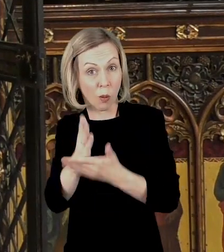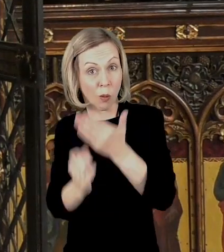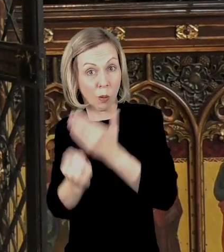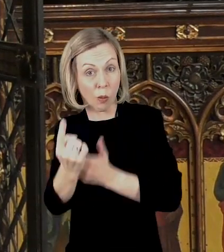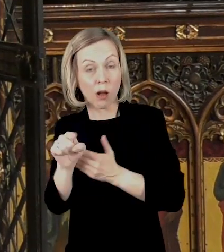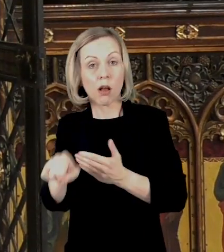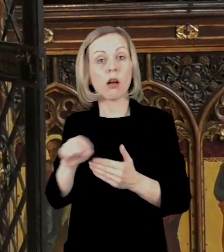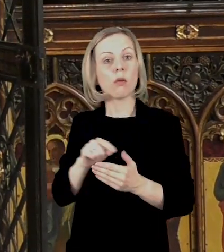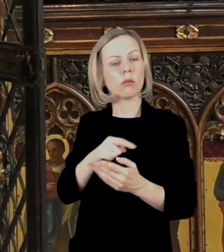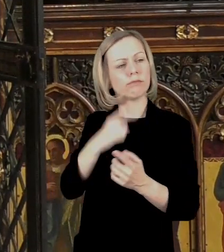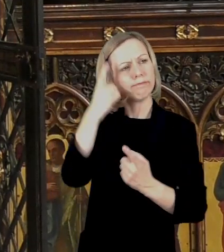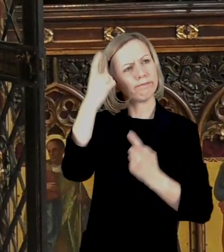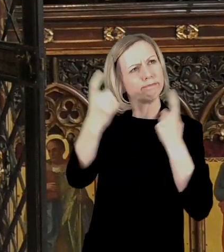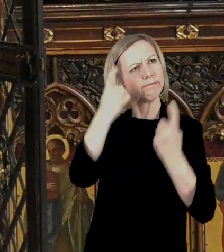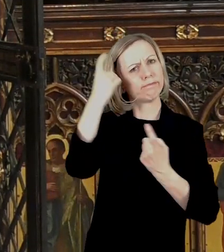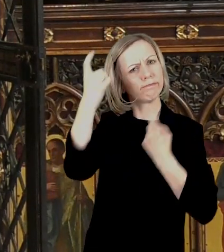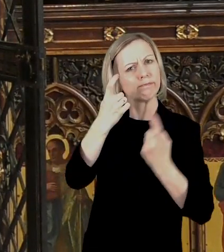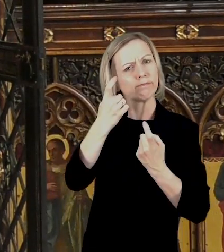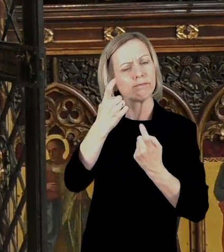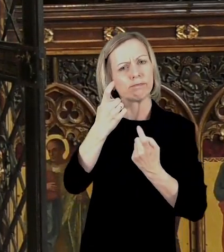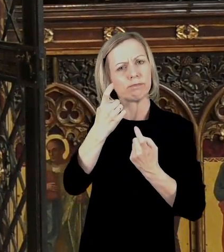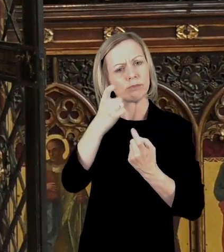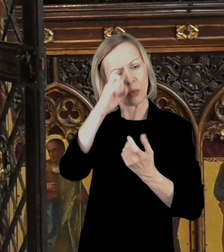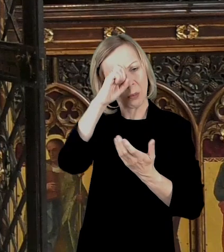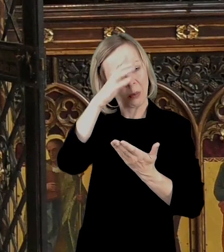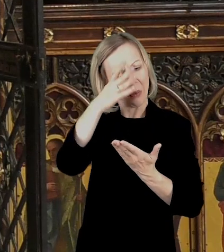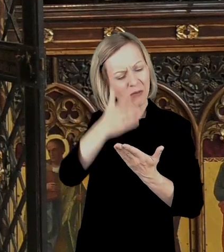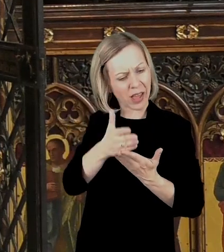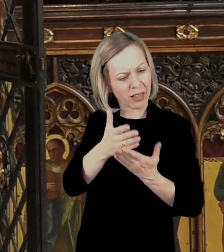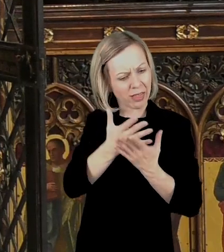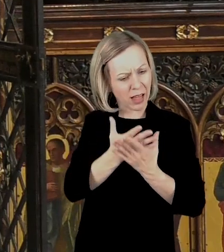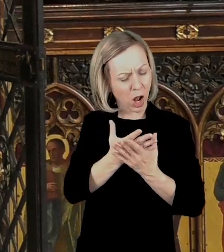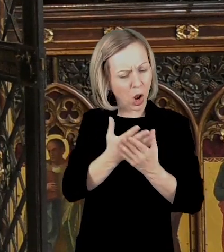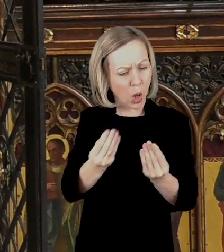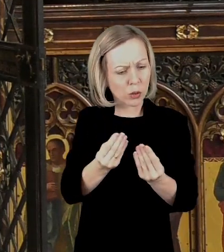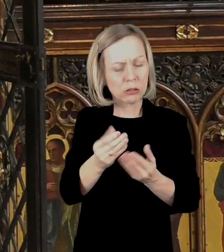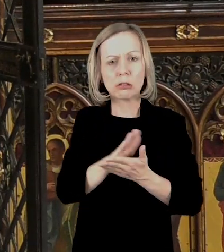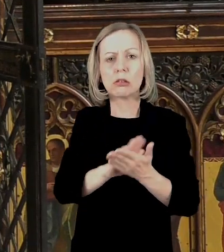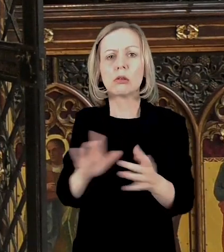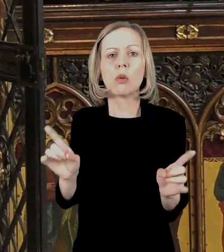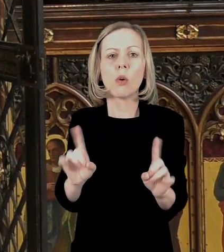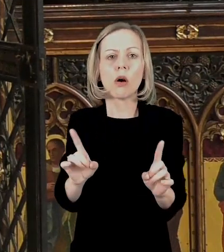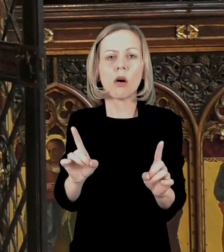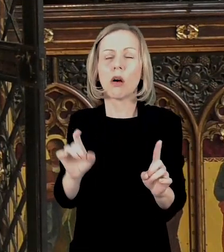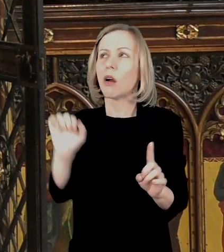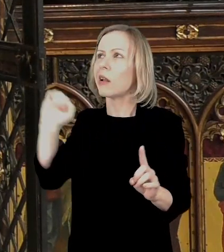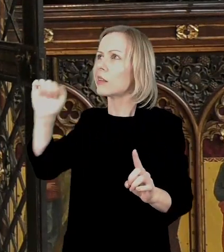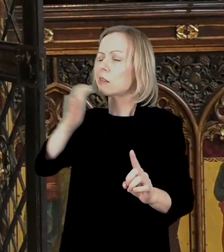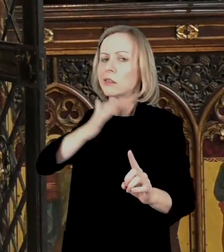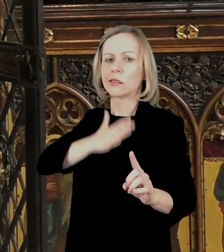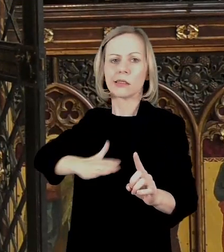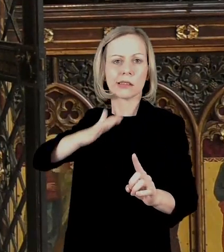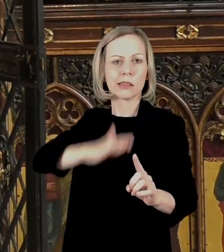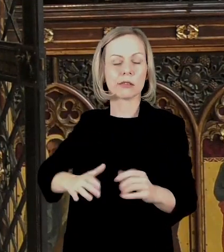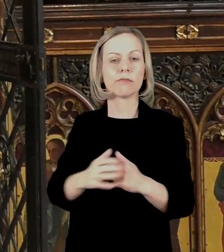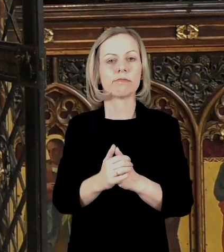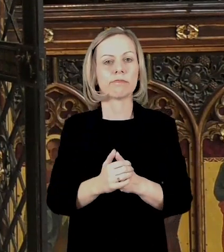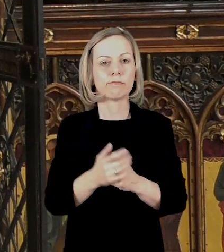about loss and about the consolation of God. Let us